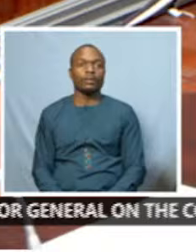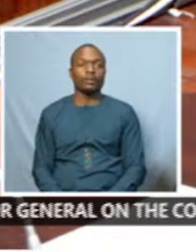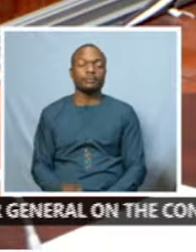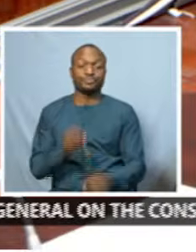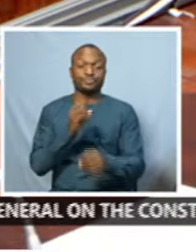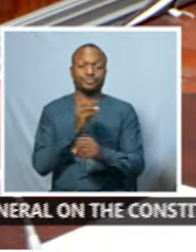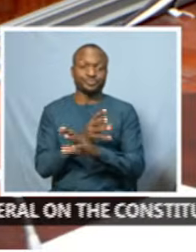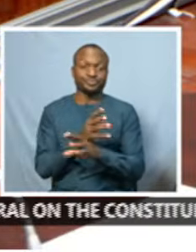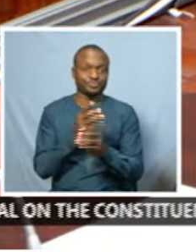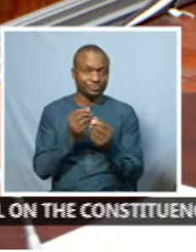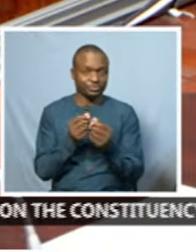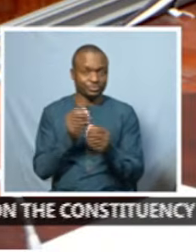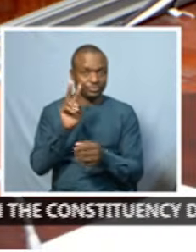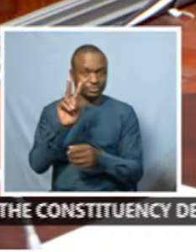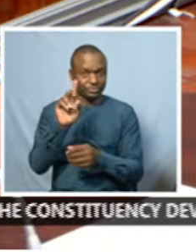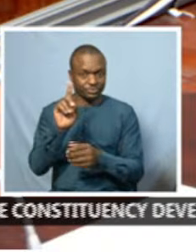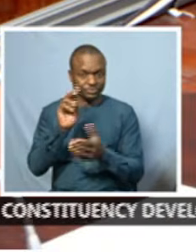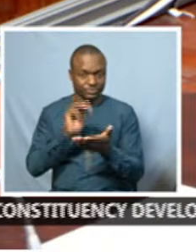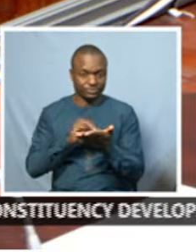available funds of